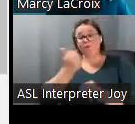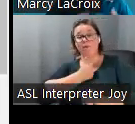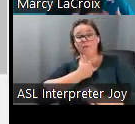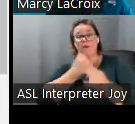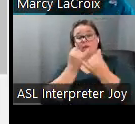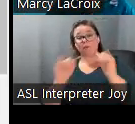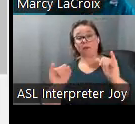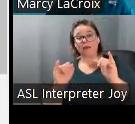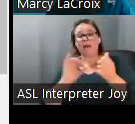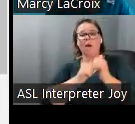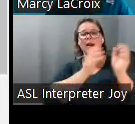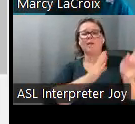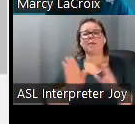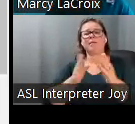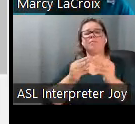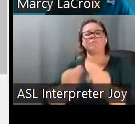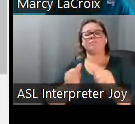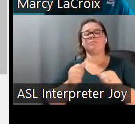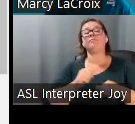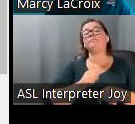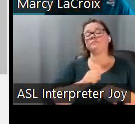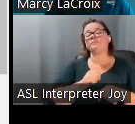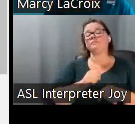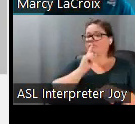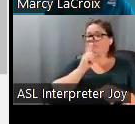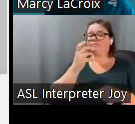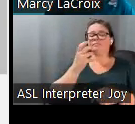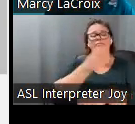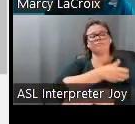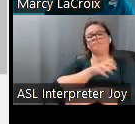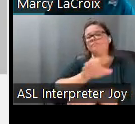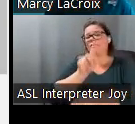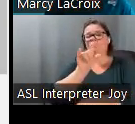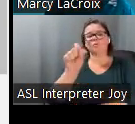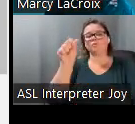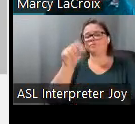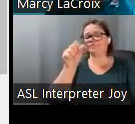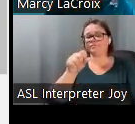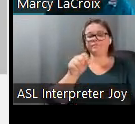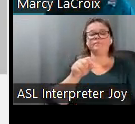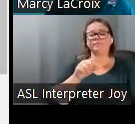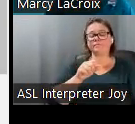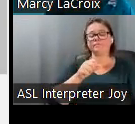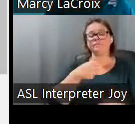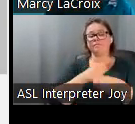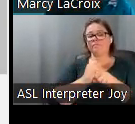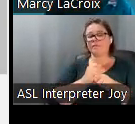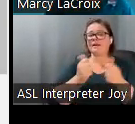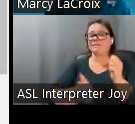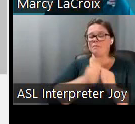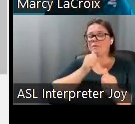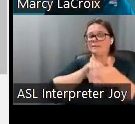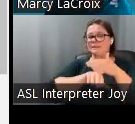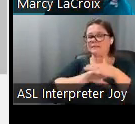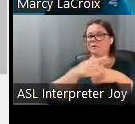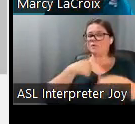effectively? Hugely powerful tools, made as easily accessible as we possibly